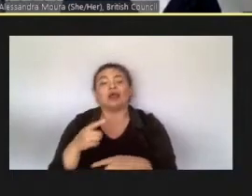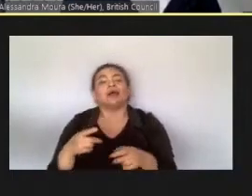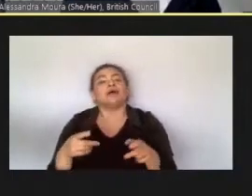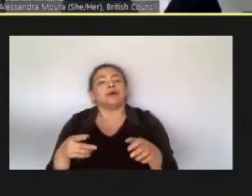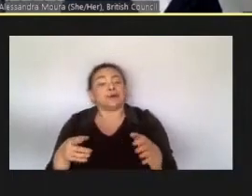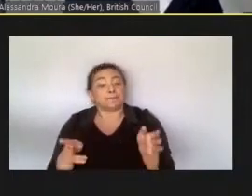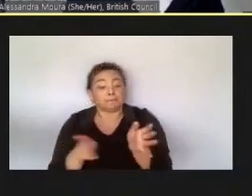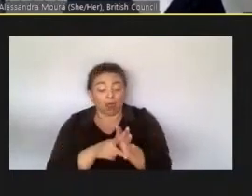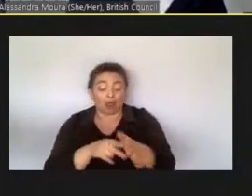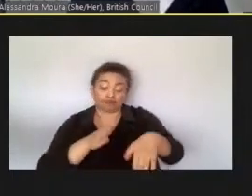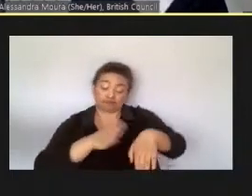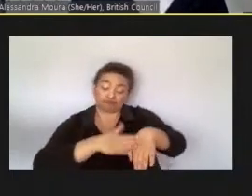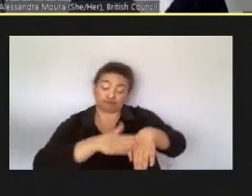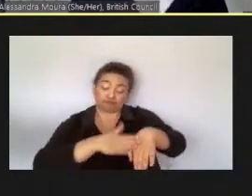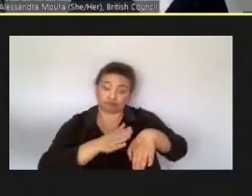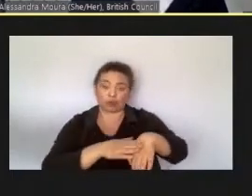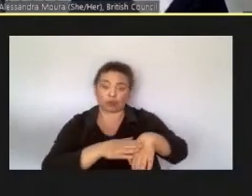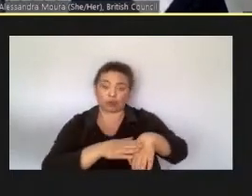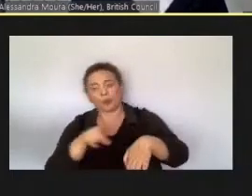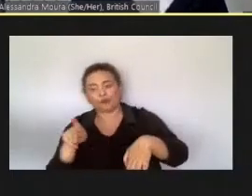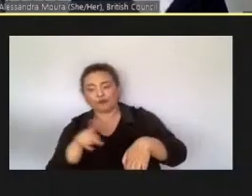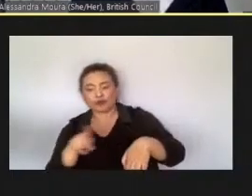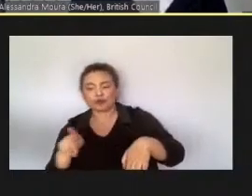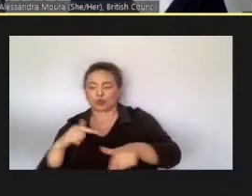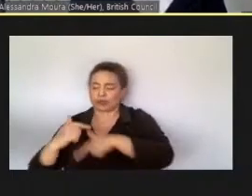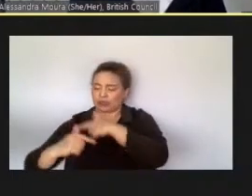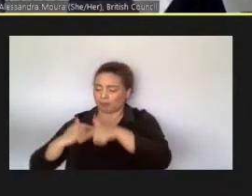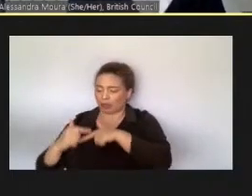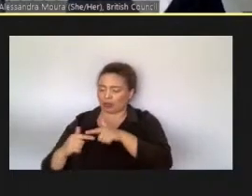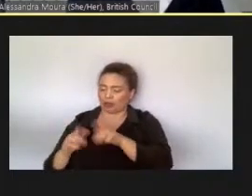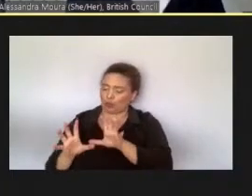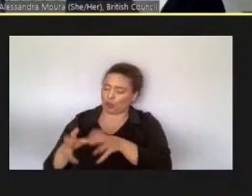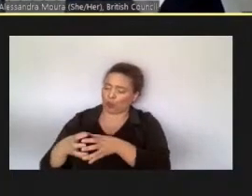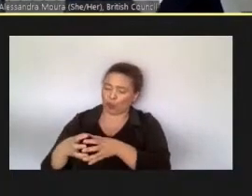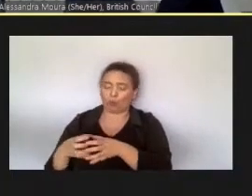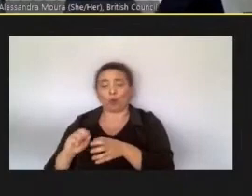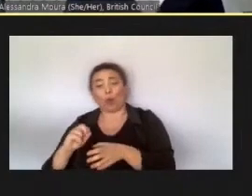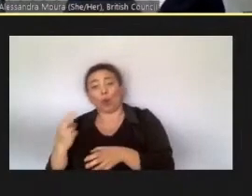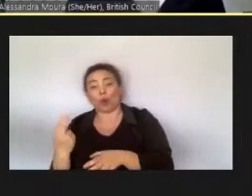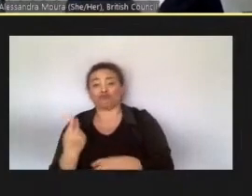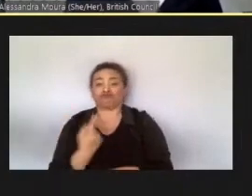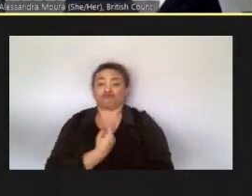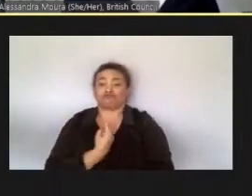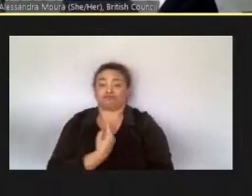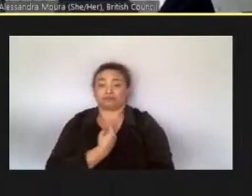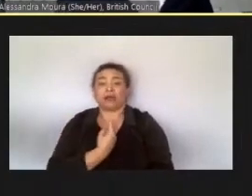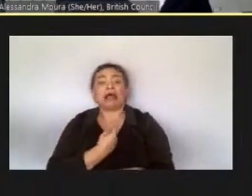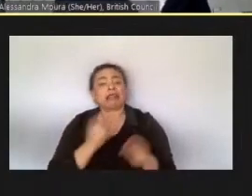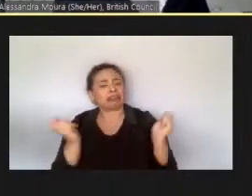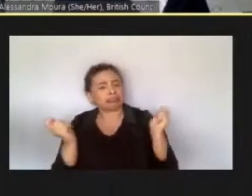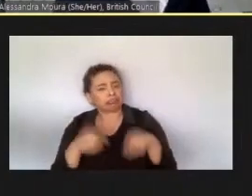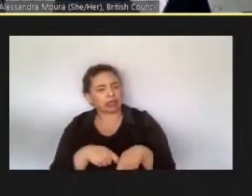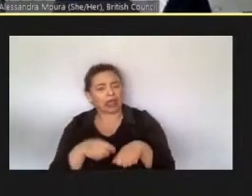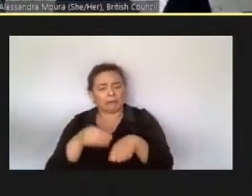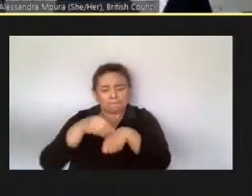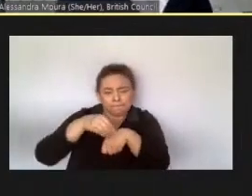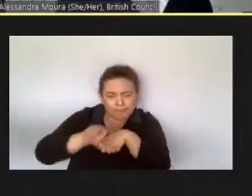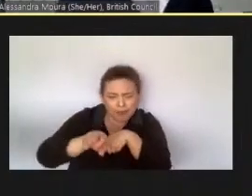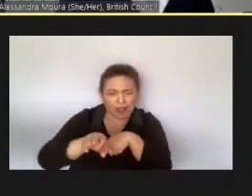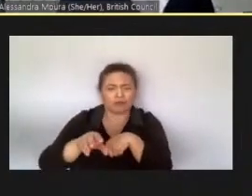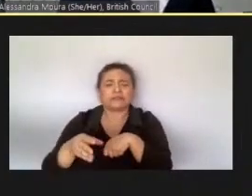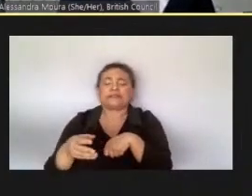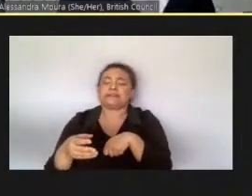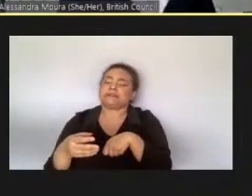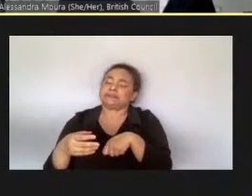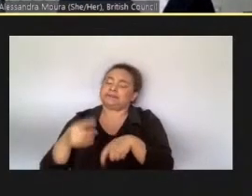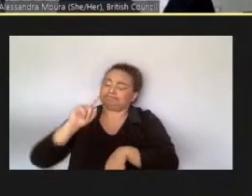or in groups consciously take advantage of such resources to forward their own professional learning. Okay, so